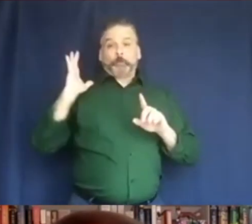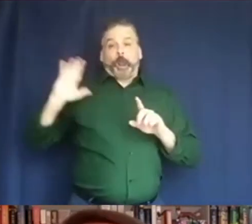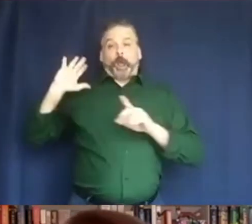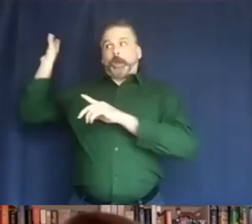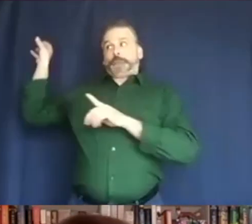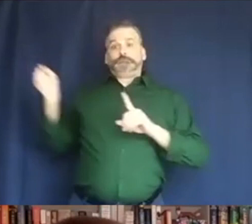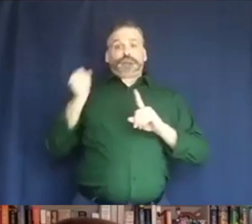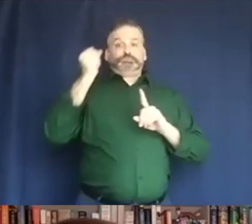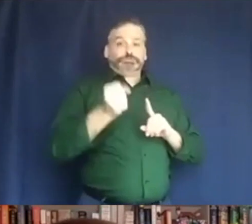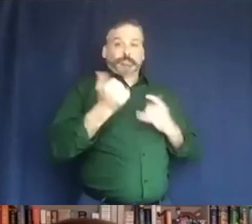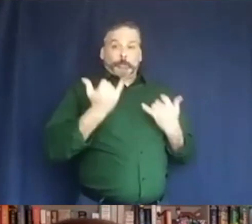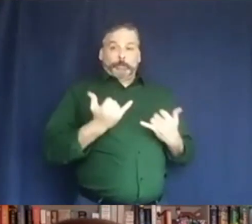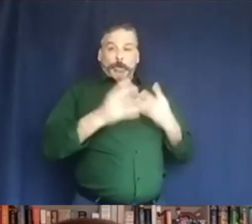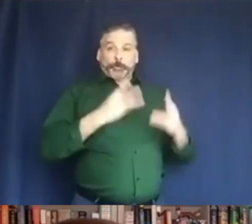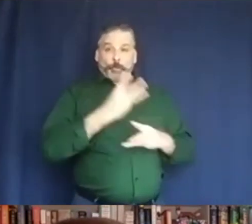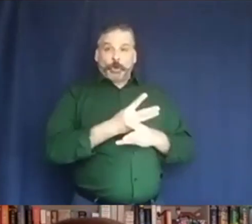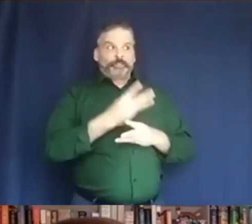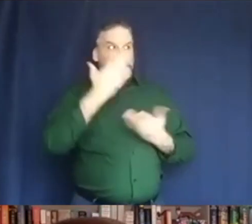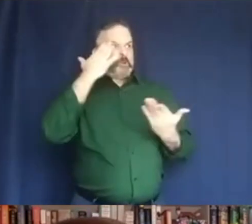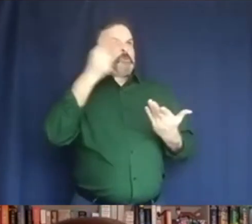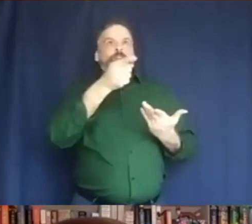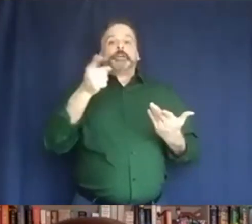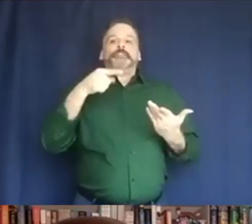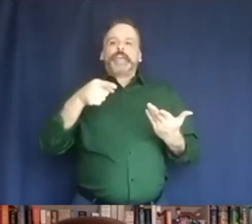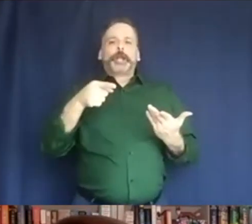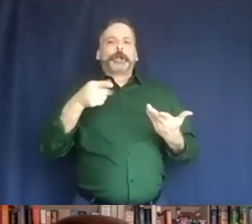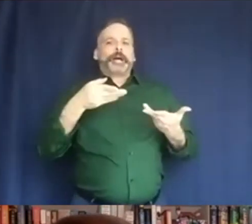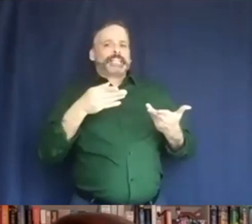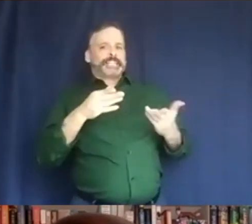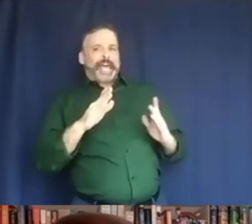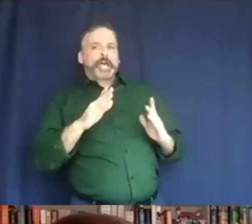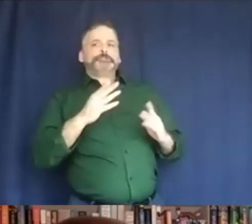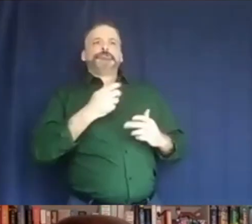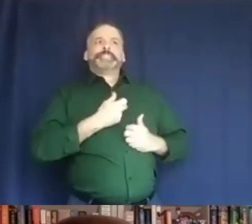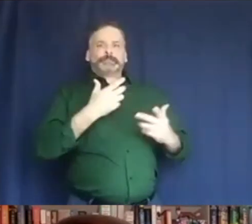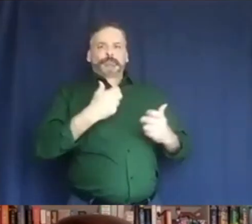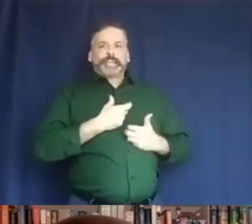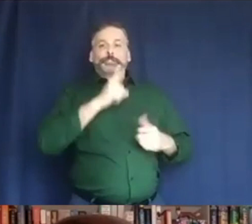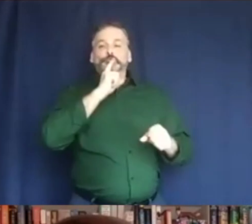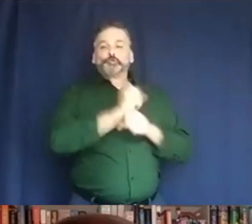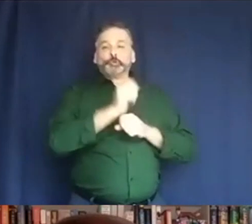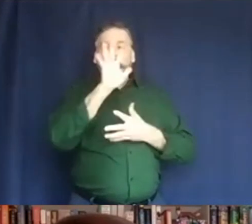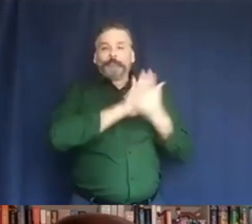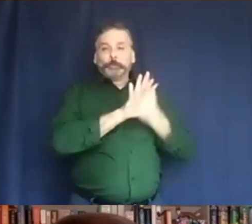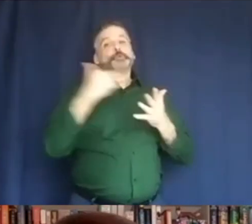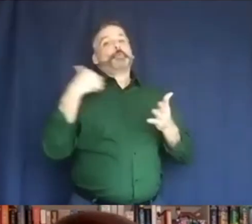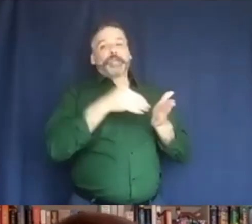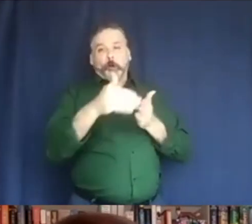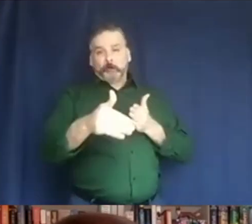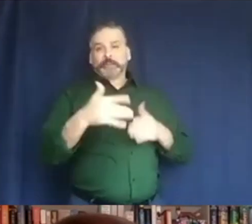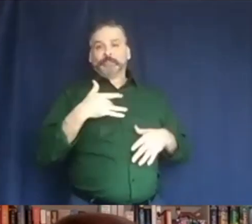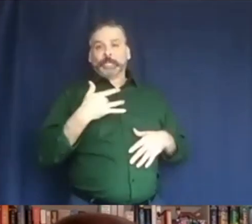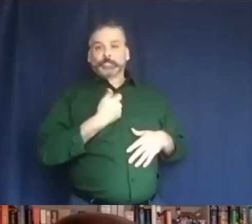it, they're allowed to express the utter confusion that we often feel ourselves, and they can do it freely, whereas